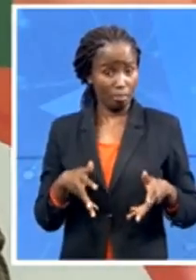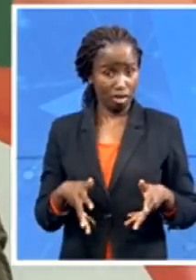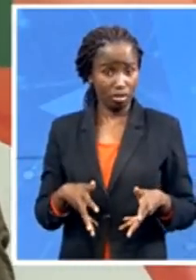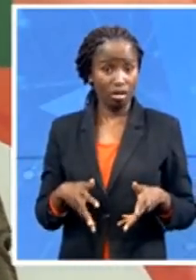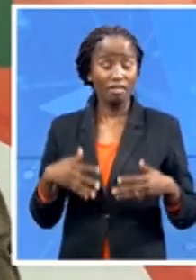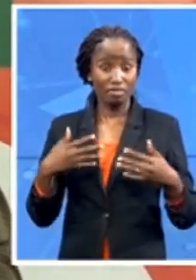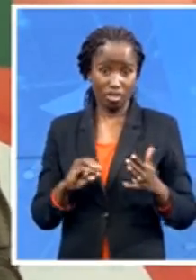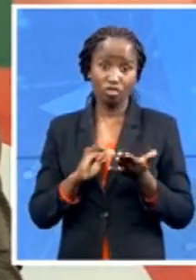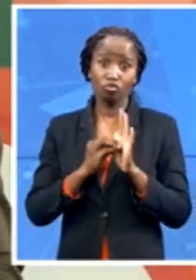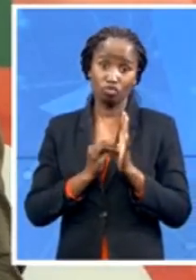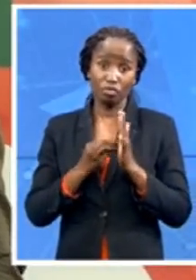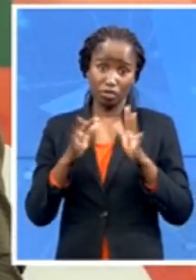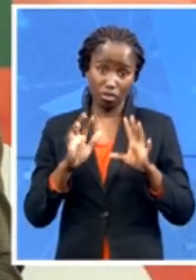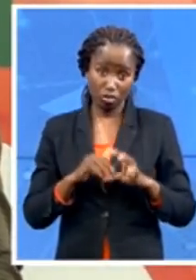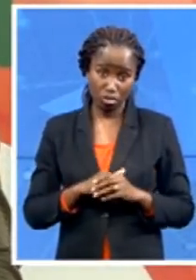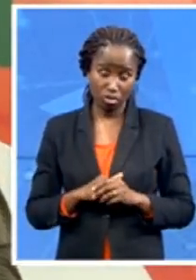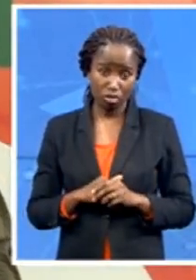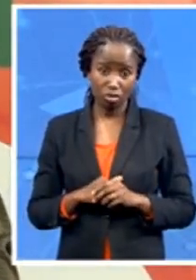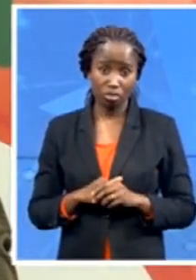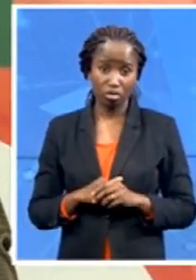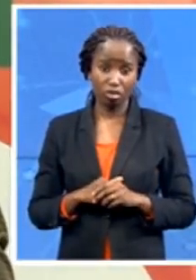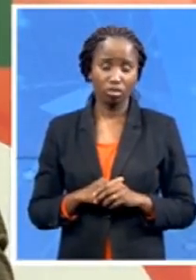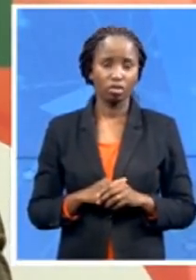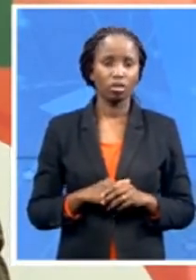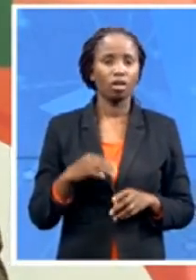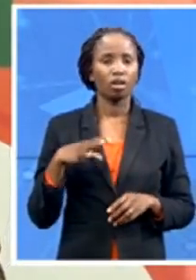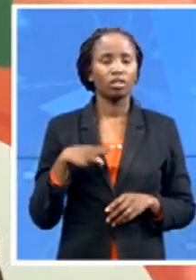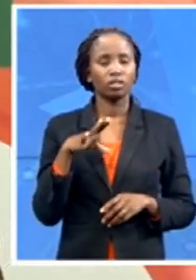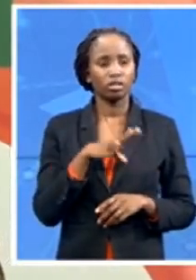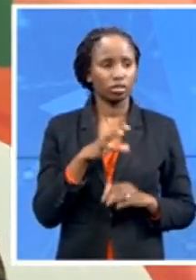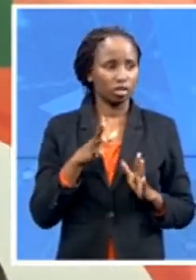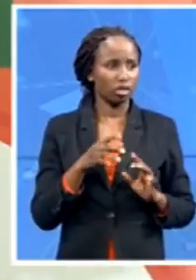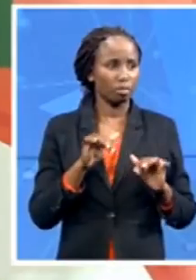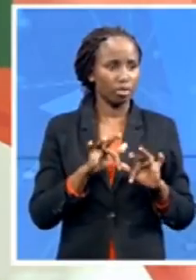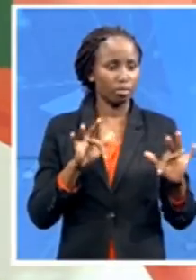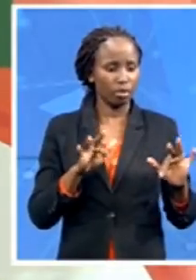O councillor abaseva kumasipala iward councillor.